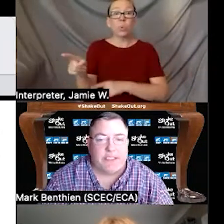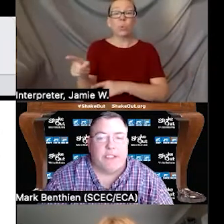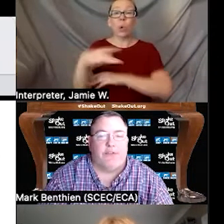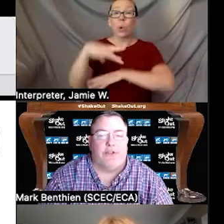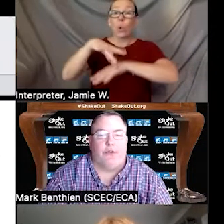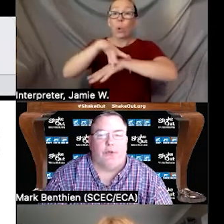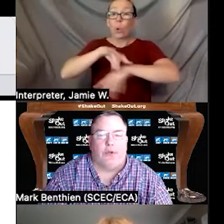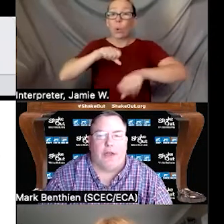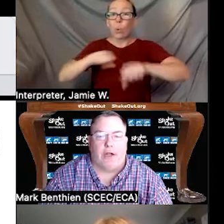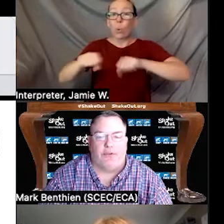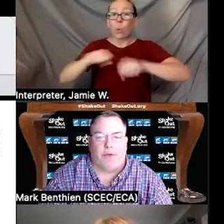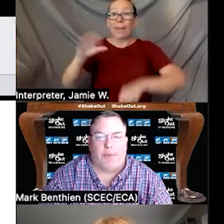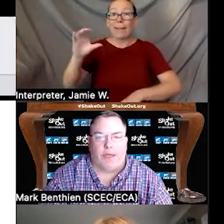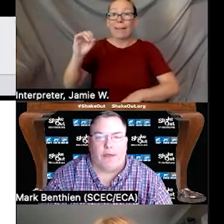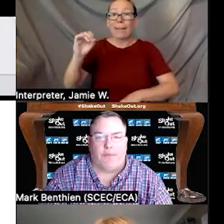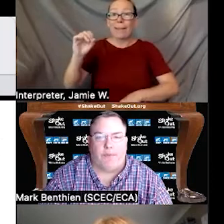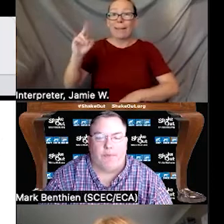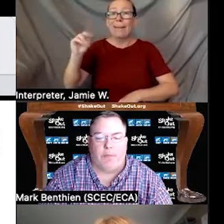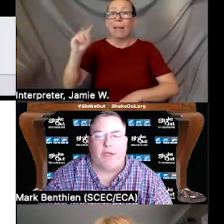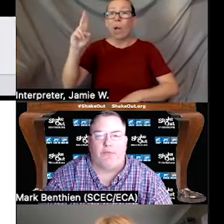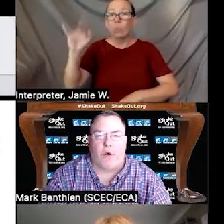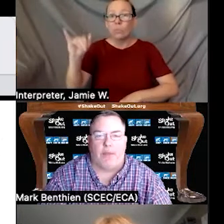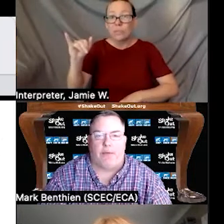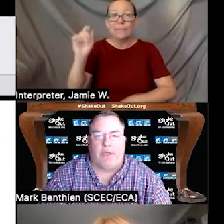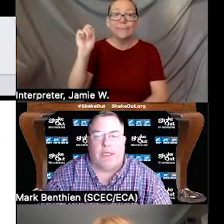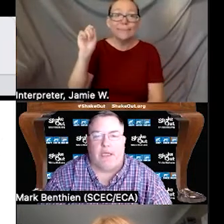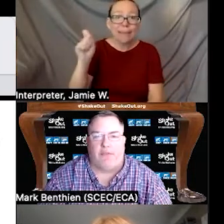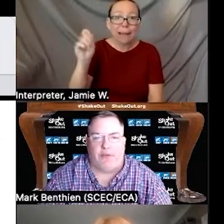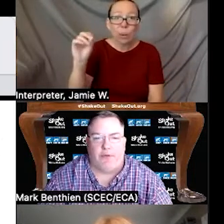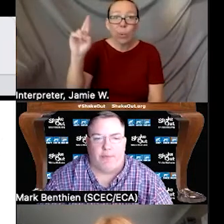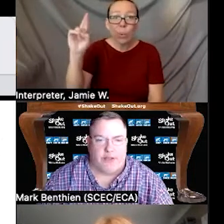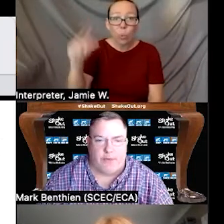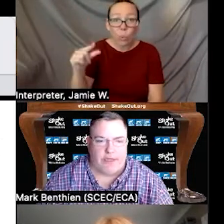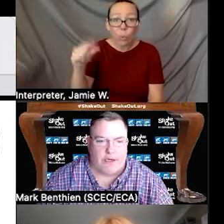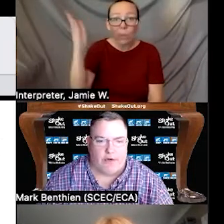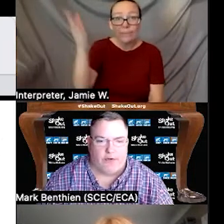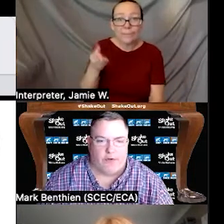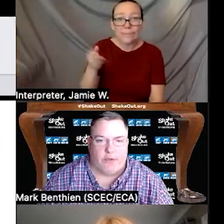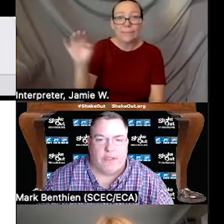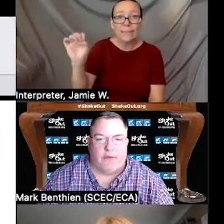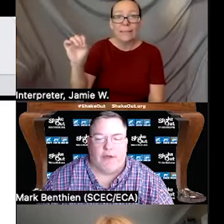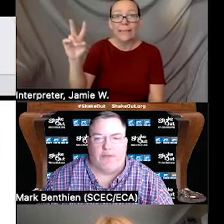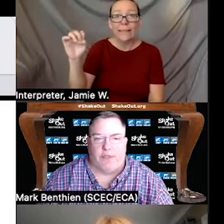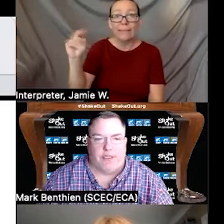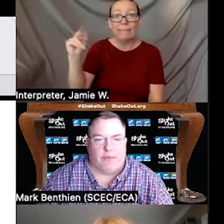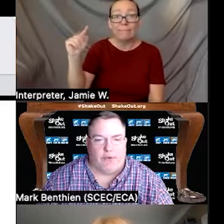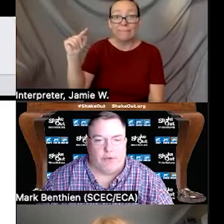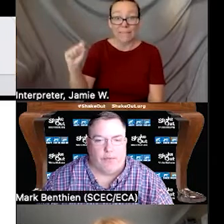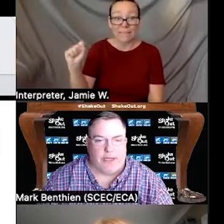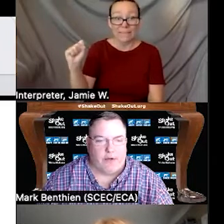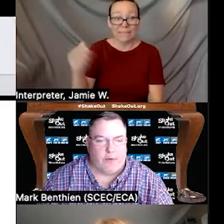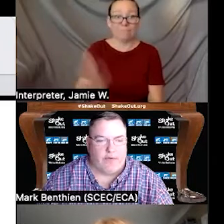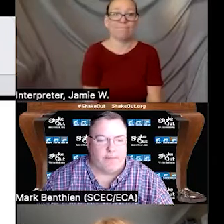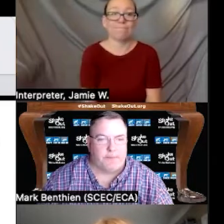earthquakecountry.org/events to learn how to complete a form that will give us the information that we need in order to find someone to come